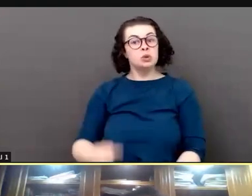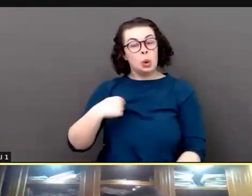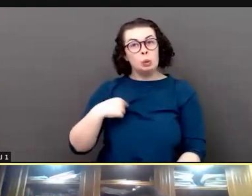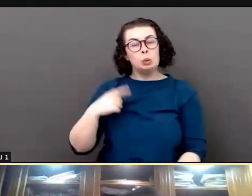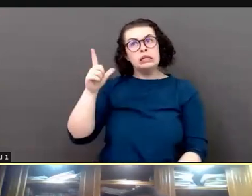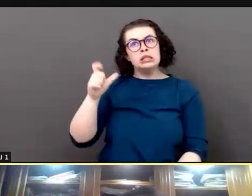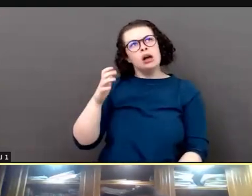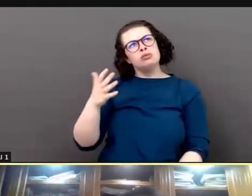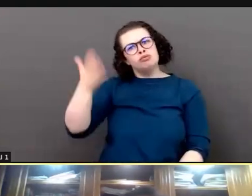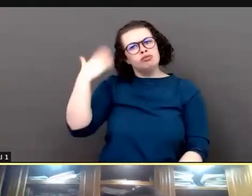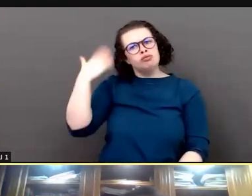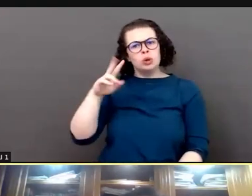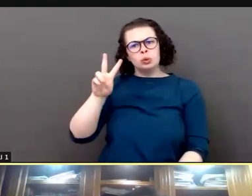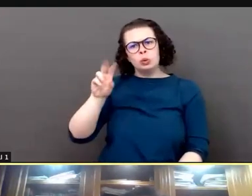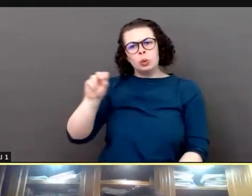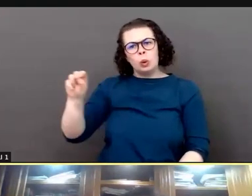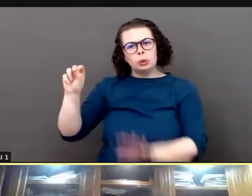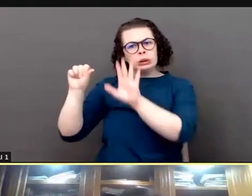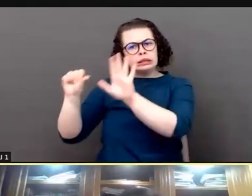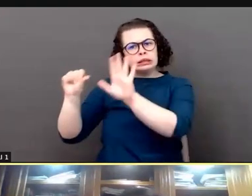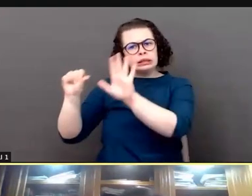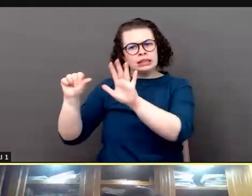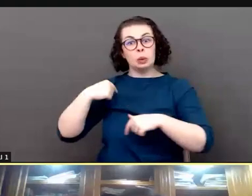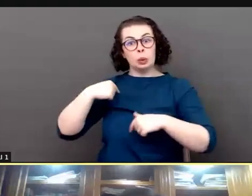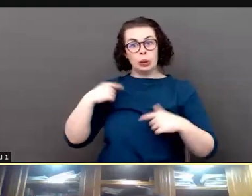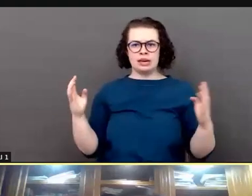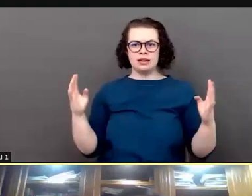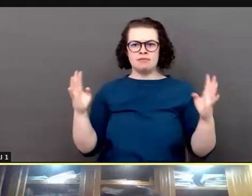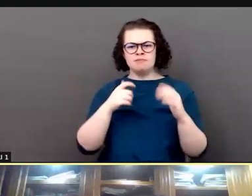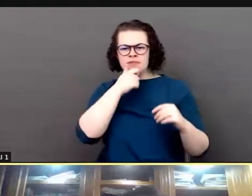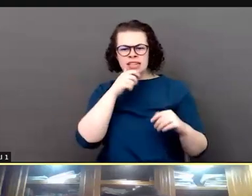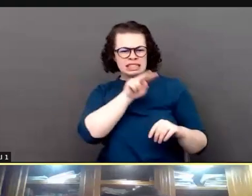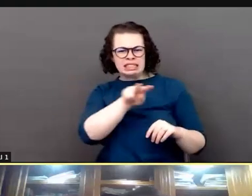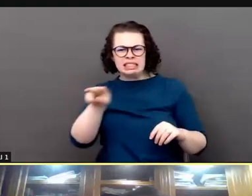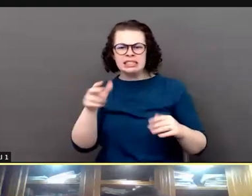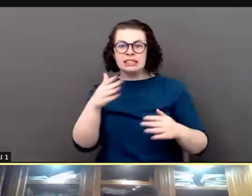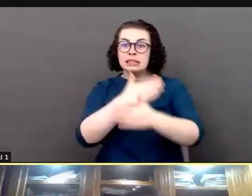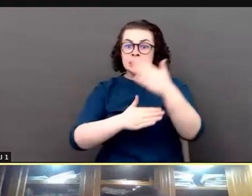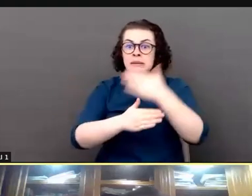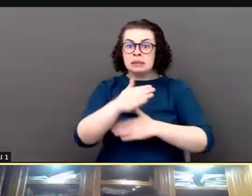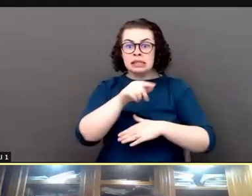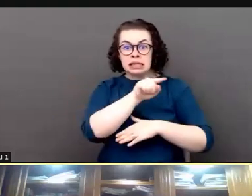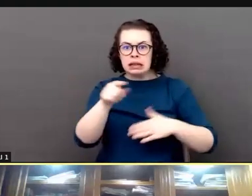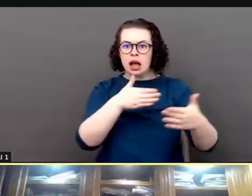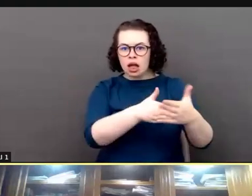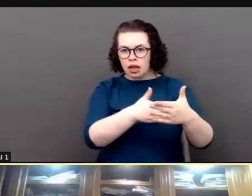about the barriers that persons with disabilities experience across